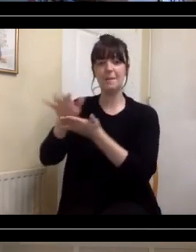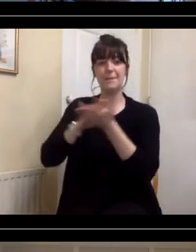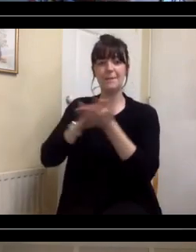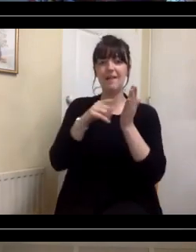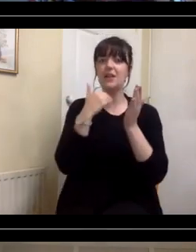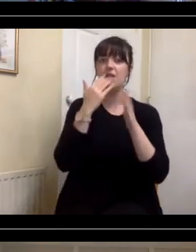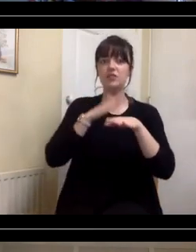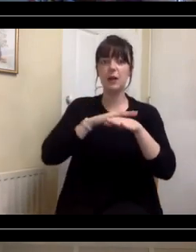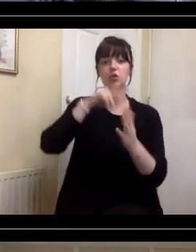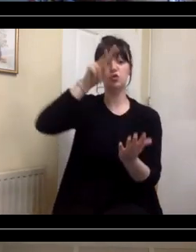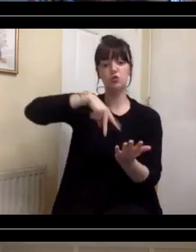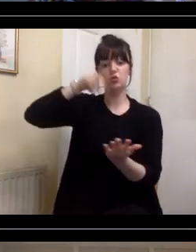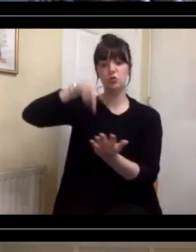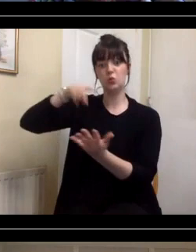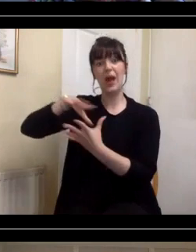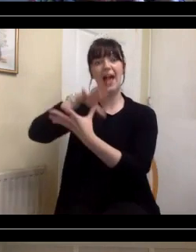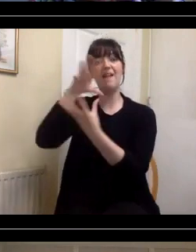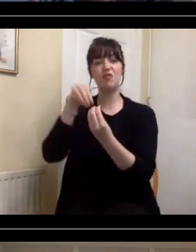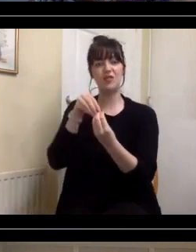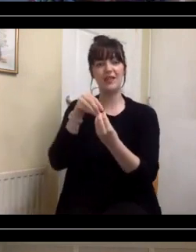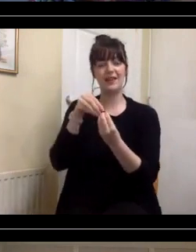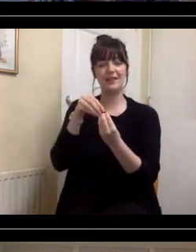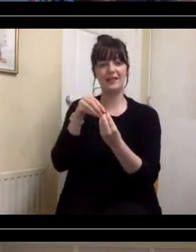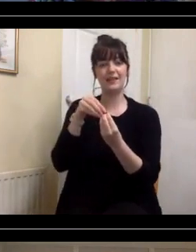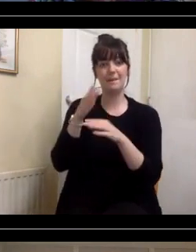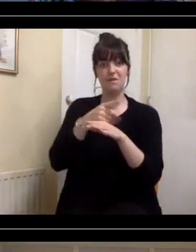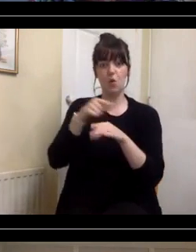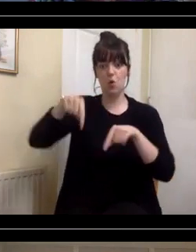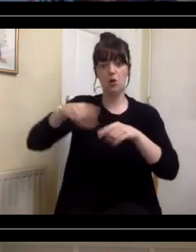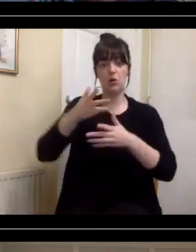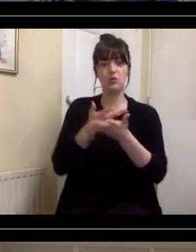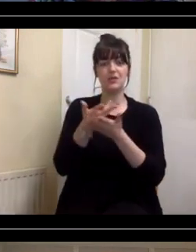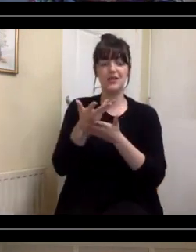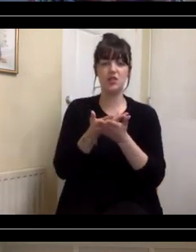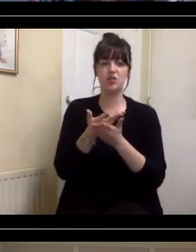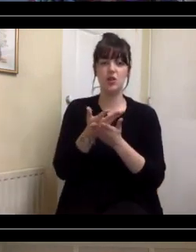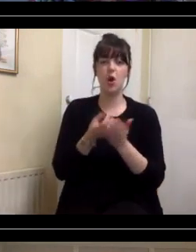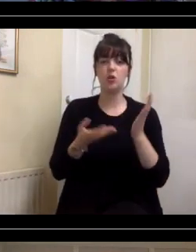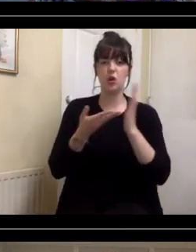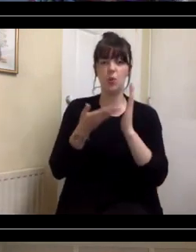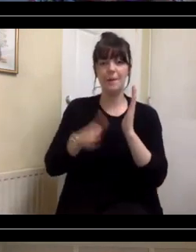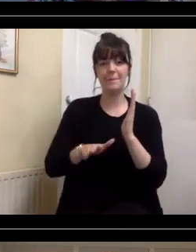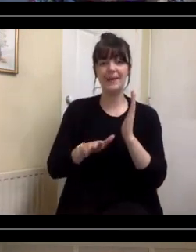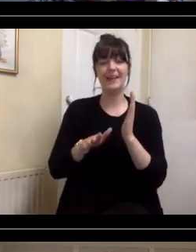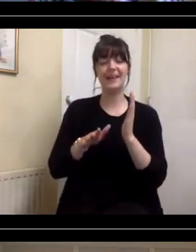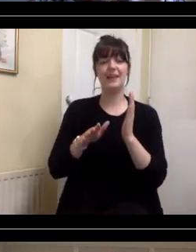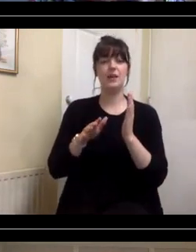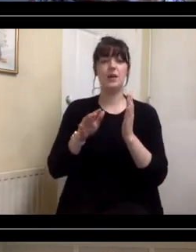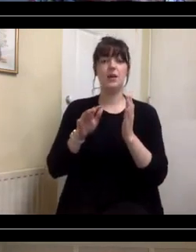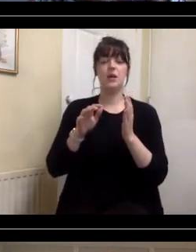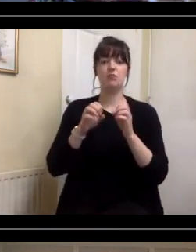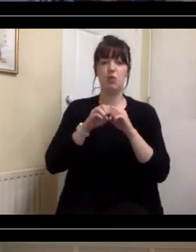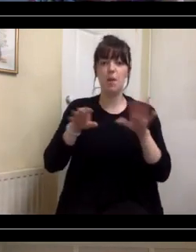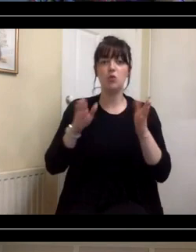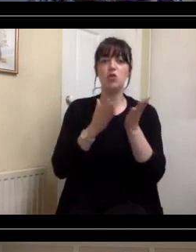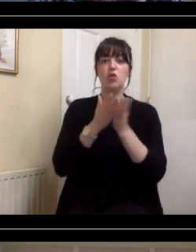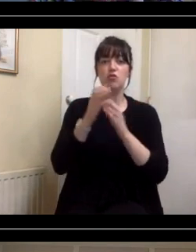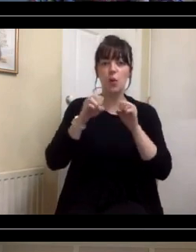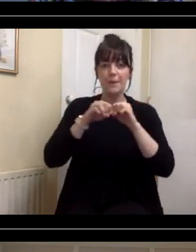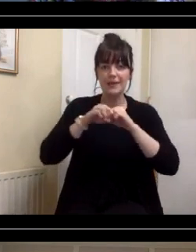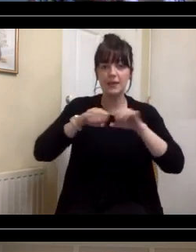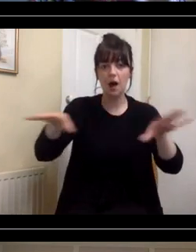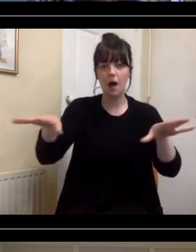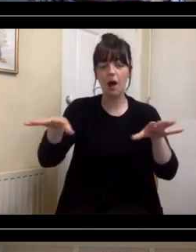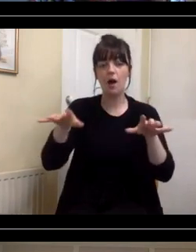them. On top of that, we also did a lot of standard promotion through the media and local